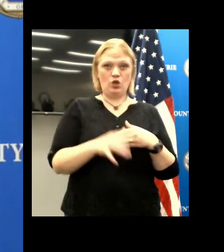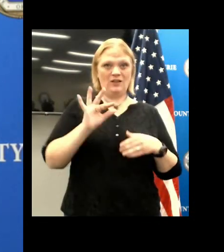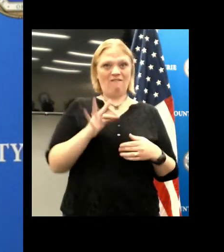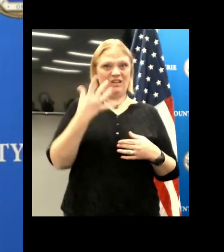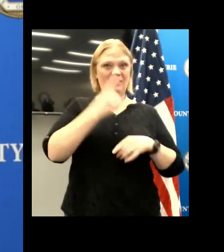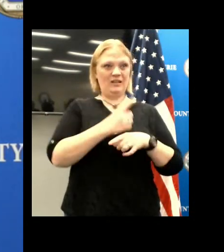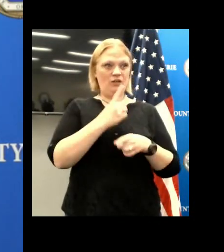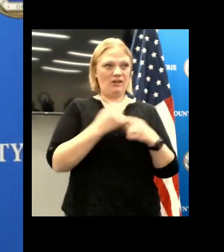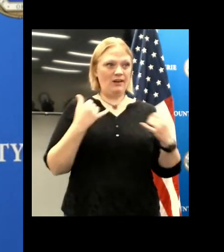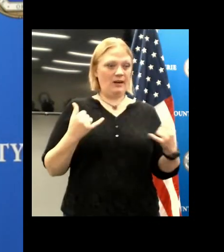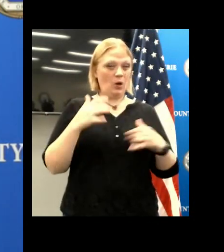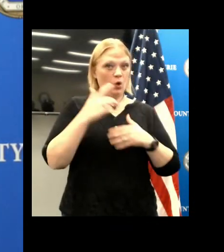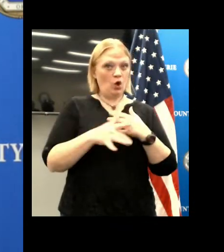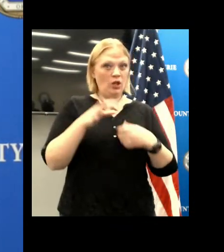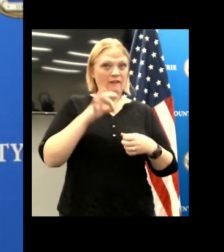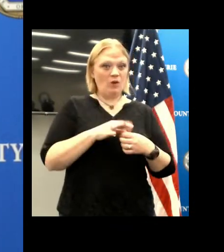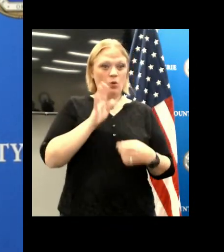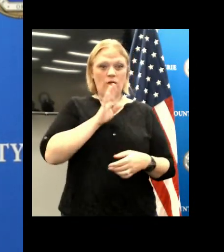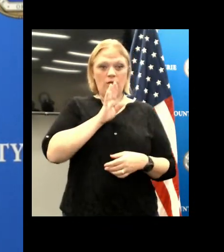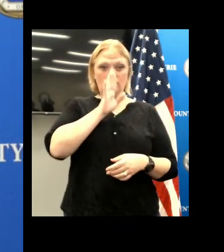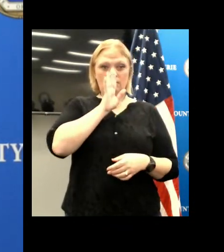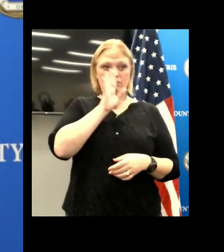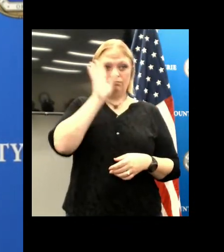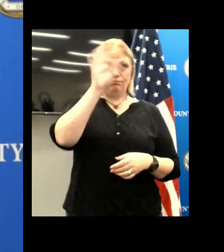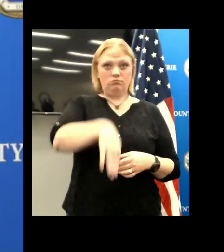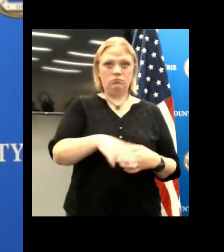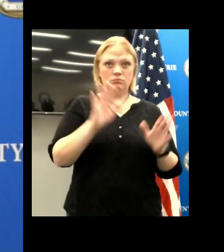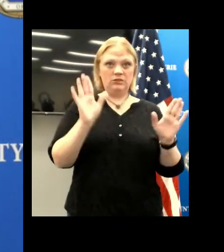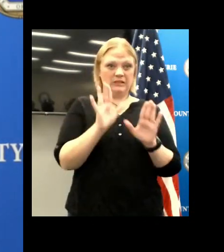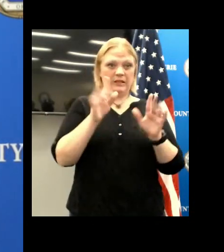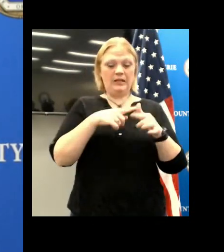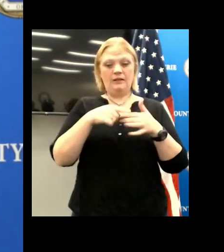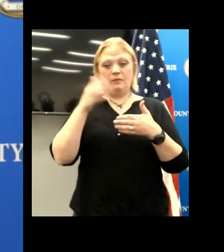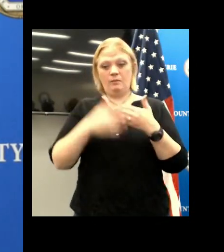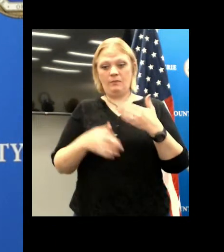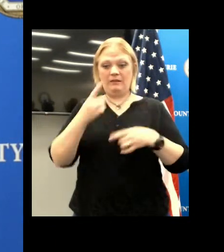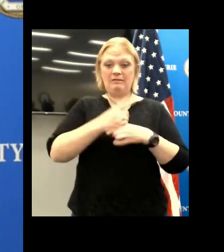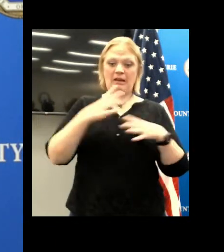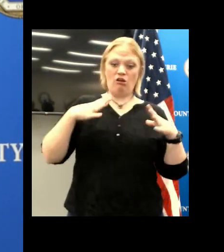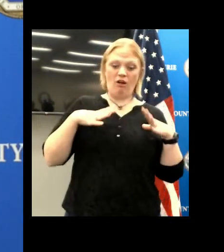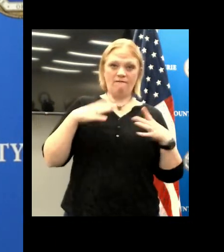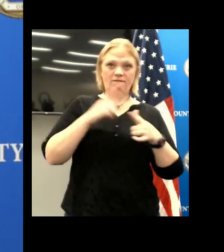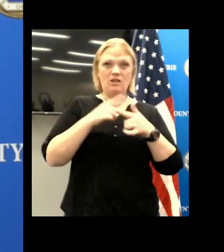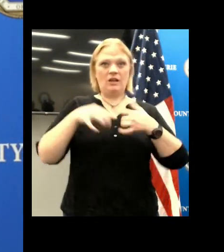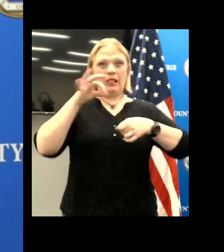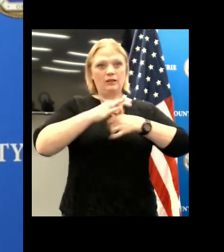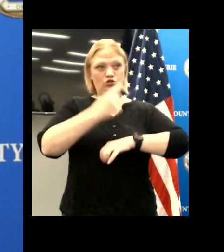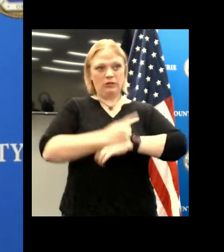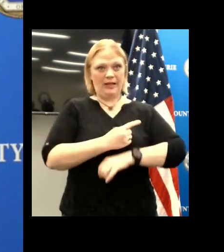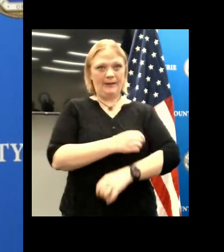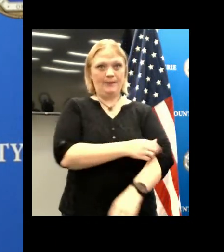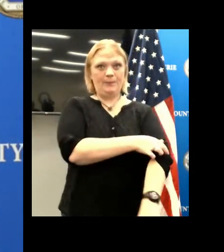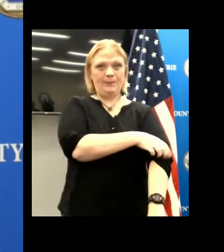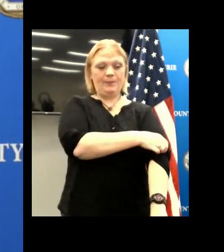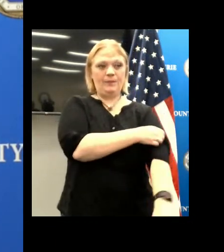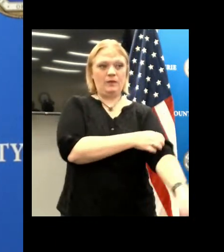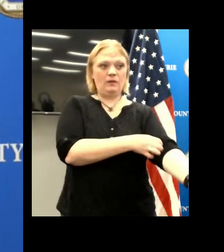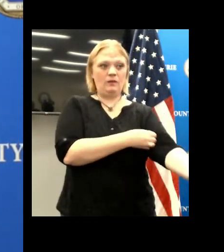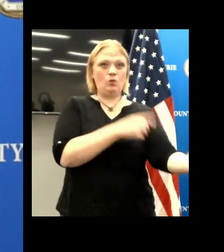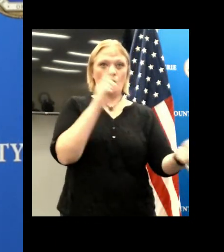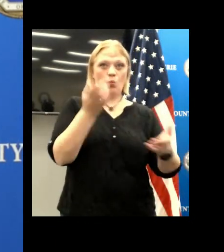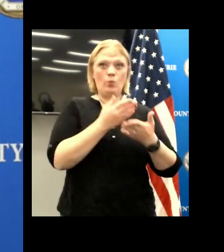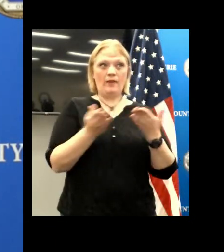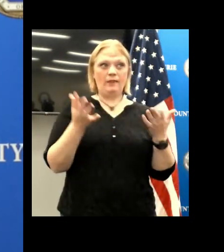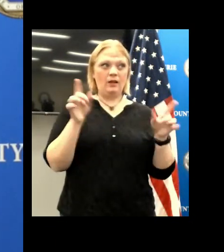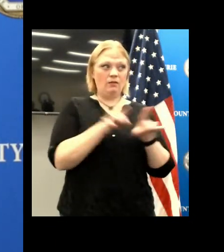now. Early voting goes straight through Sunday, and then it ends, and there's a day off, and then there's Election Day. And one of the things I also